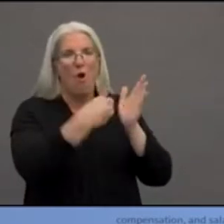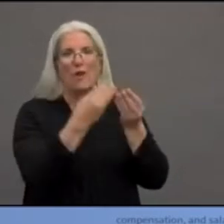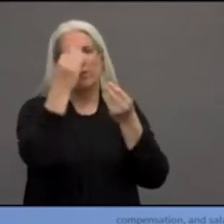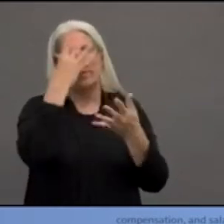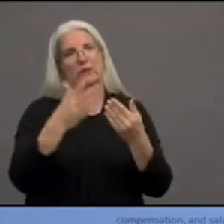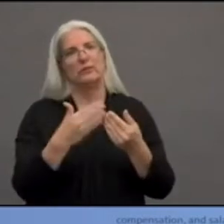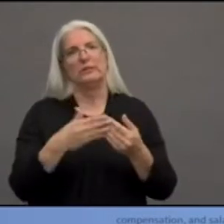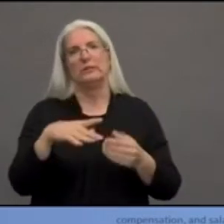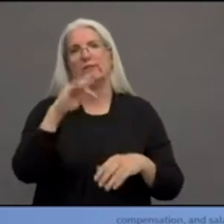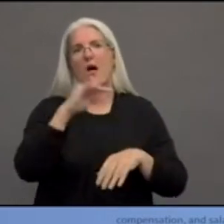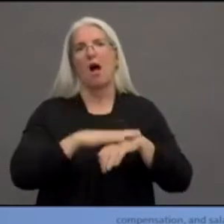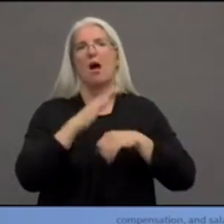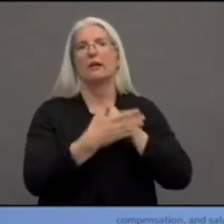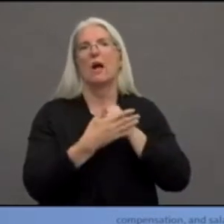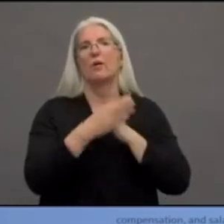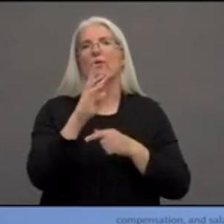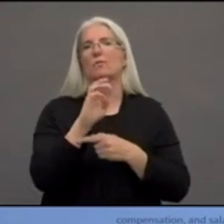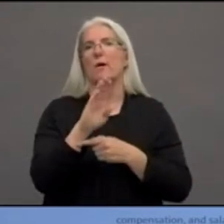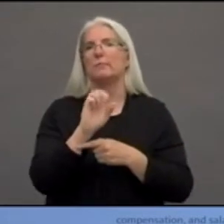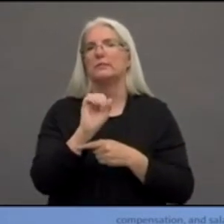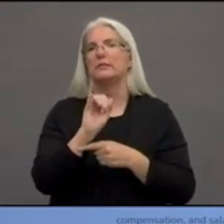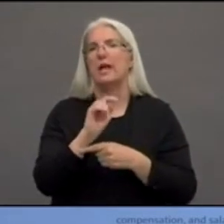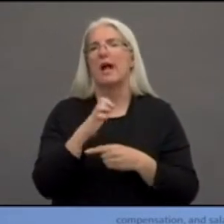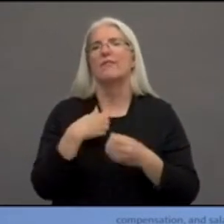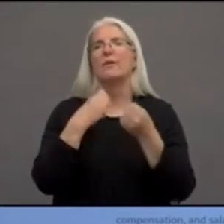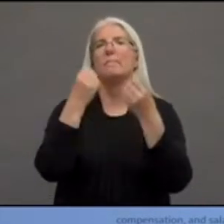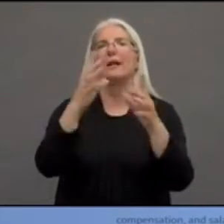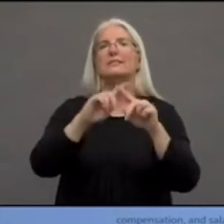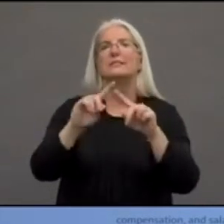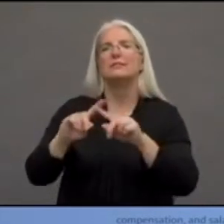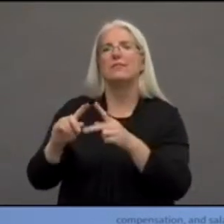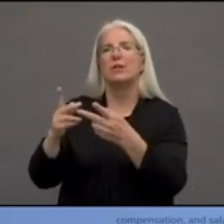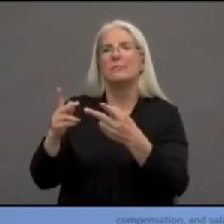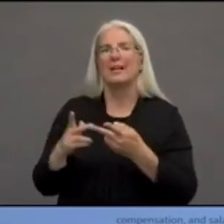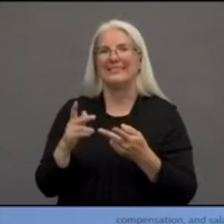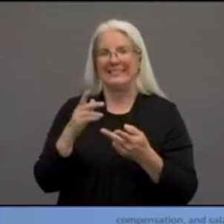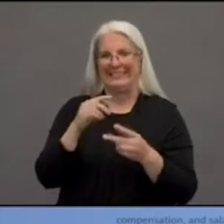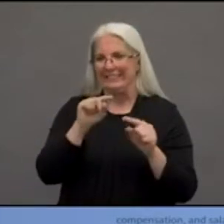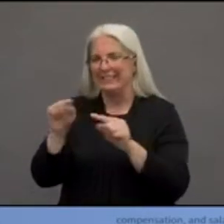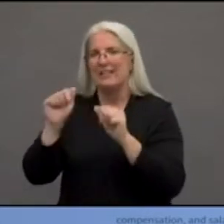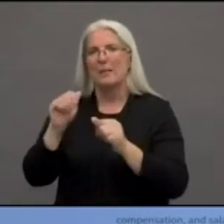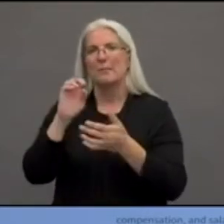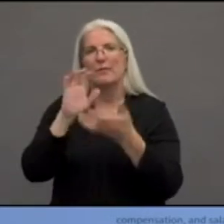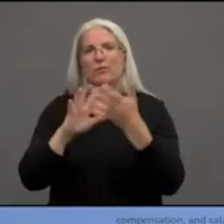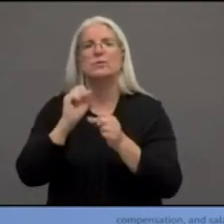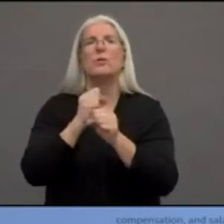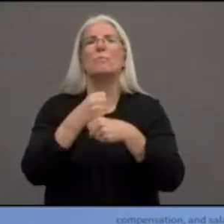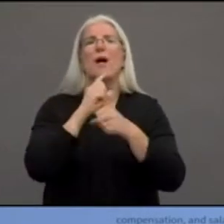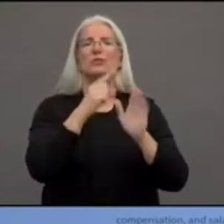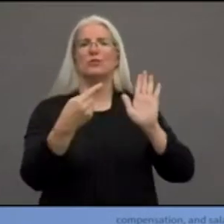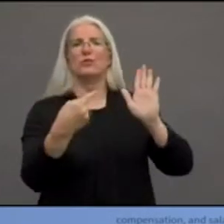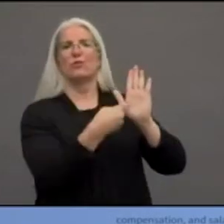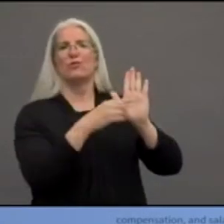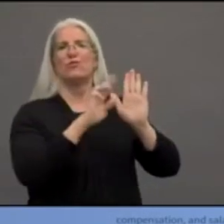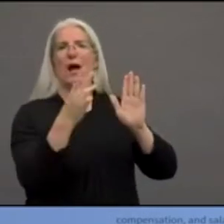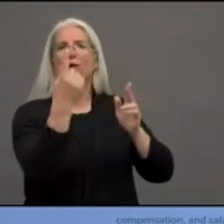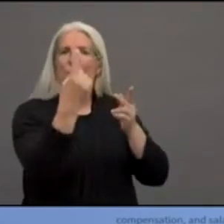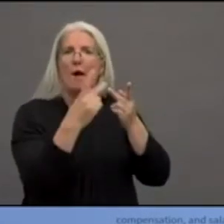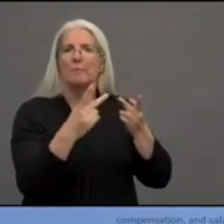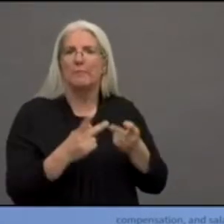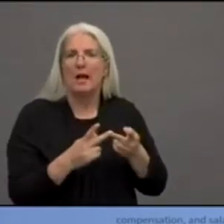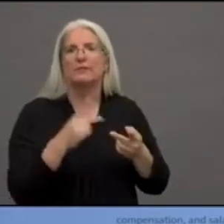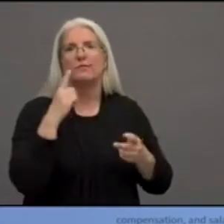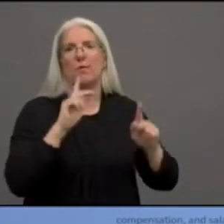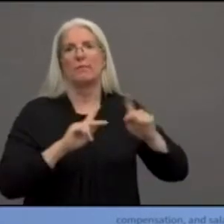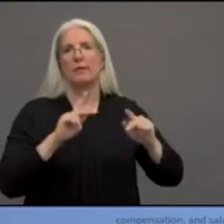variety of places that that have been highlighting that. We want to make sure that that's available to the public, and so folks are also aware of a lot of the resources